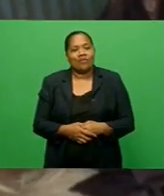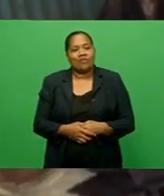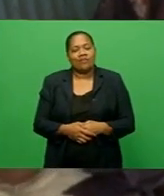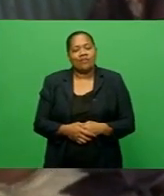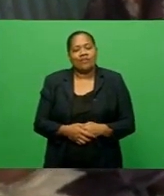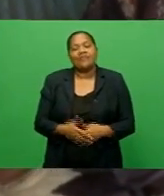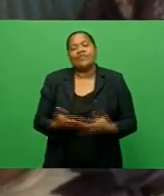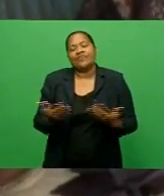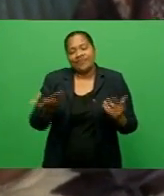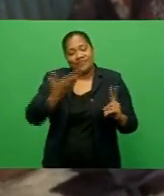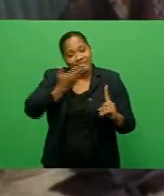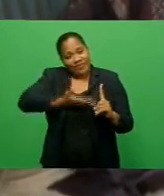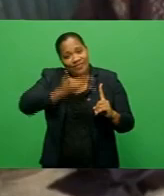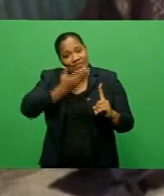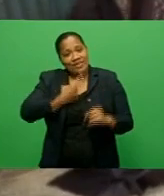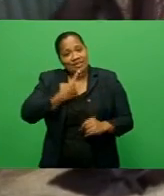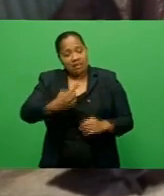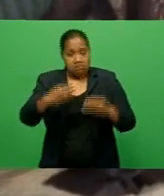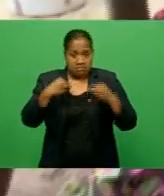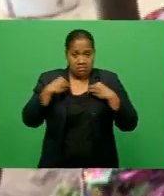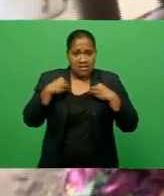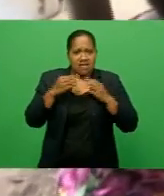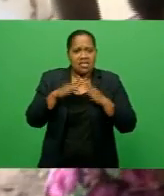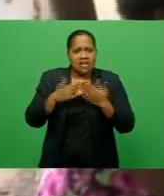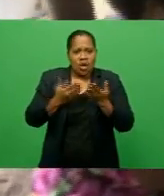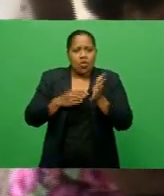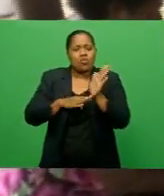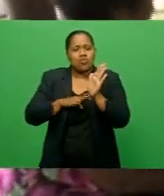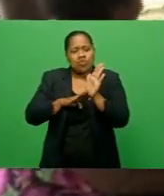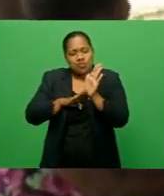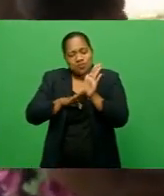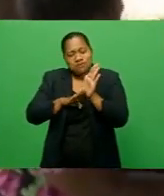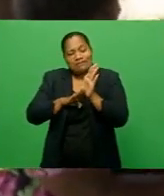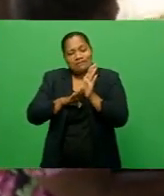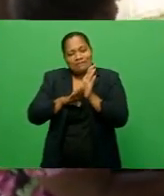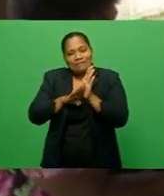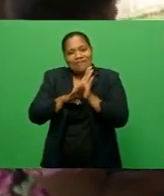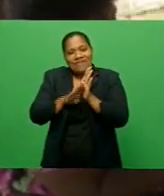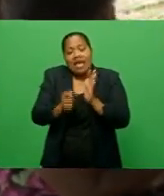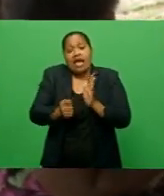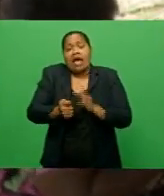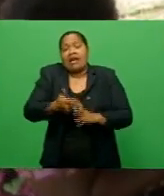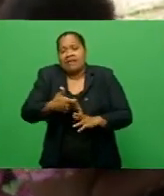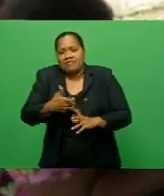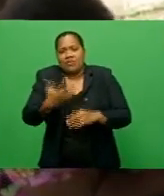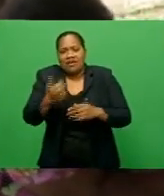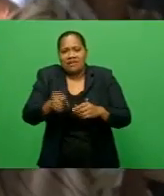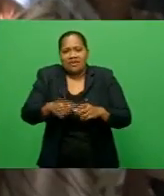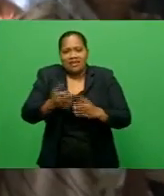However, she highlighted that business is slowly picking up after various restrictions were lifted.